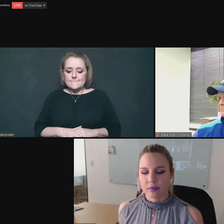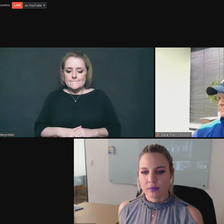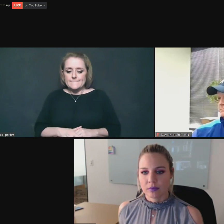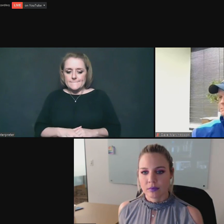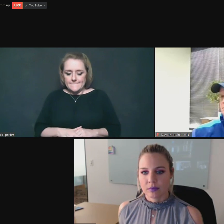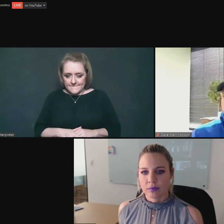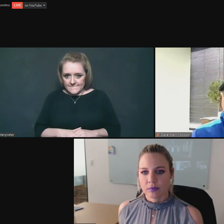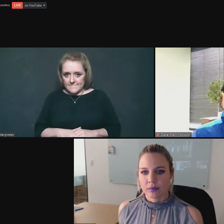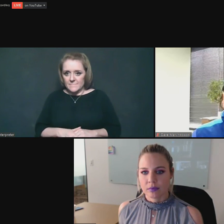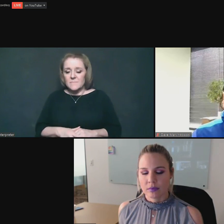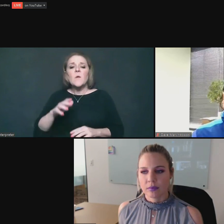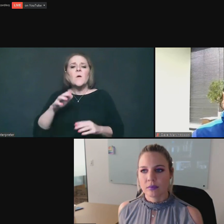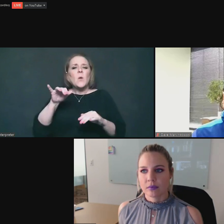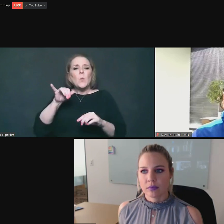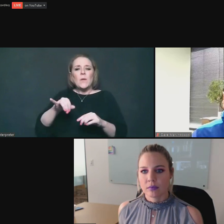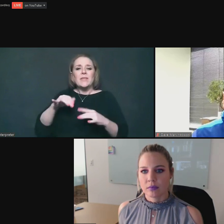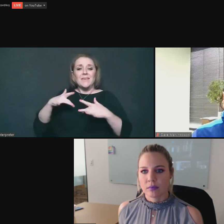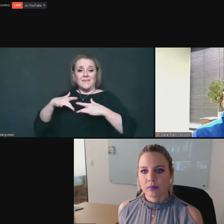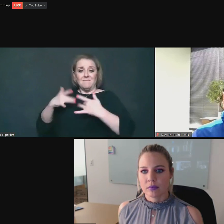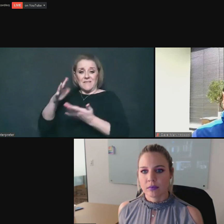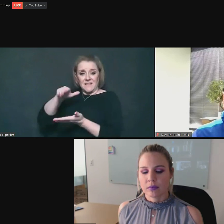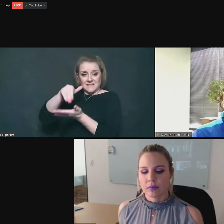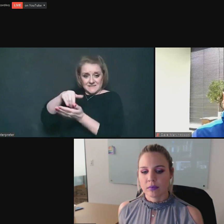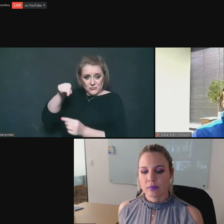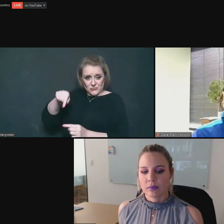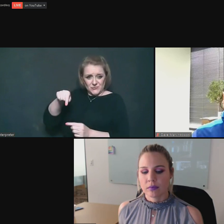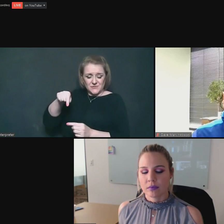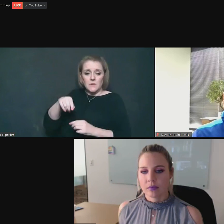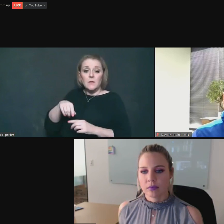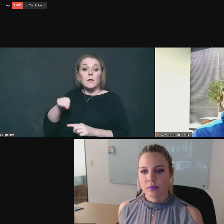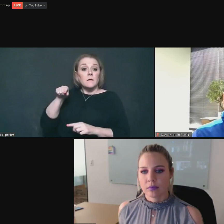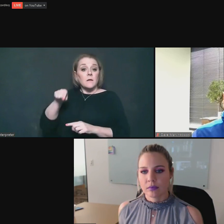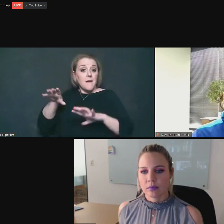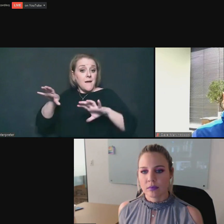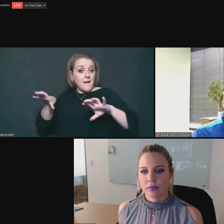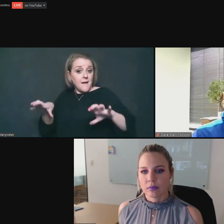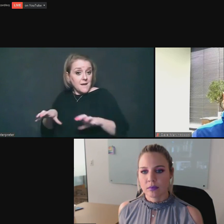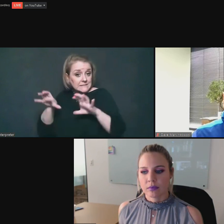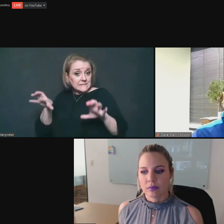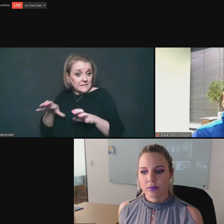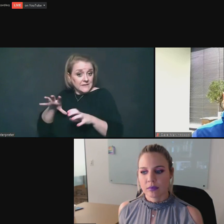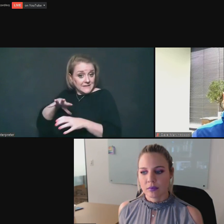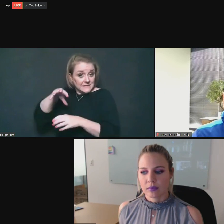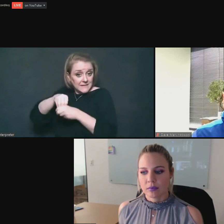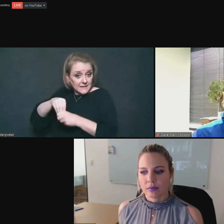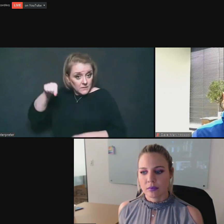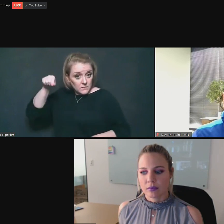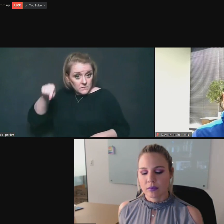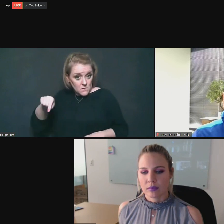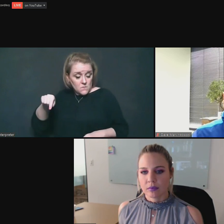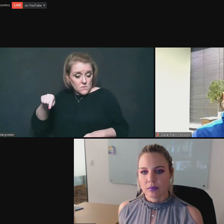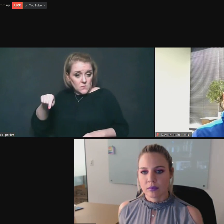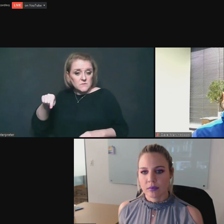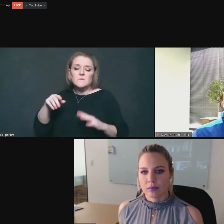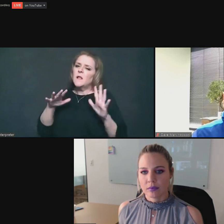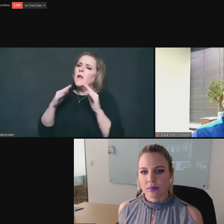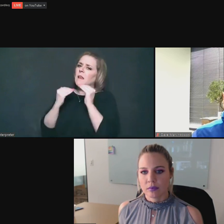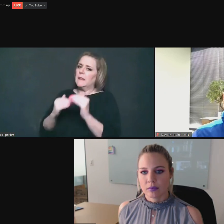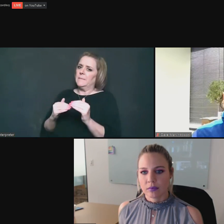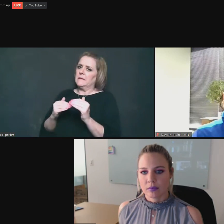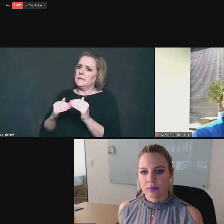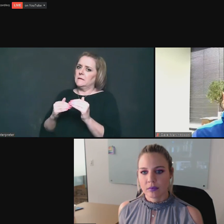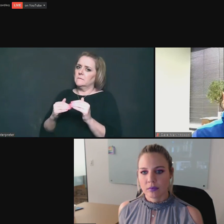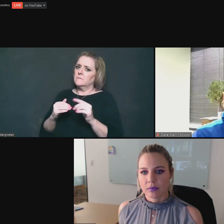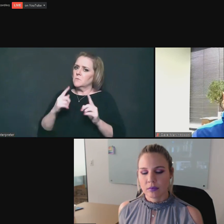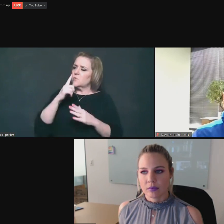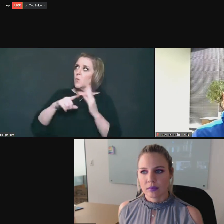applies to event centers. The activities that can be in those event centers are limited to what's identified